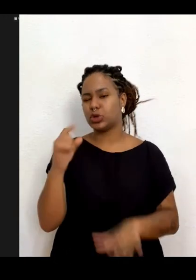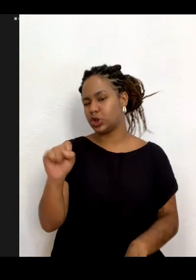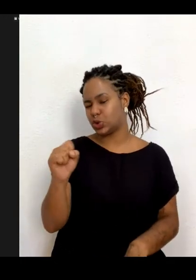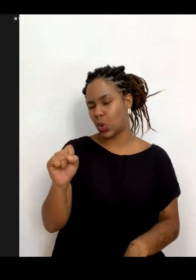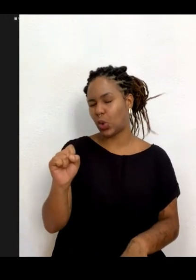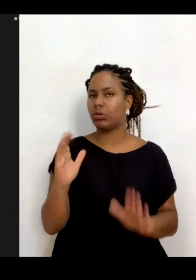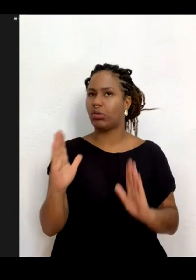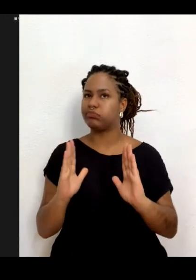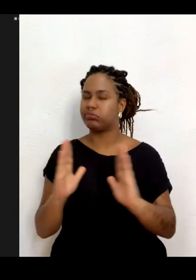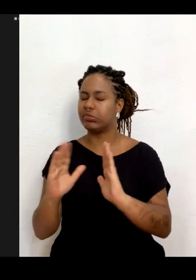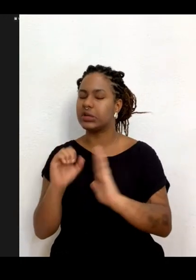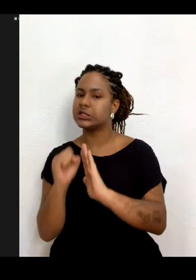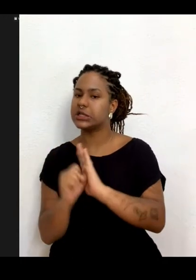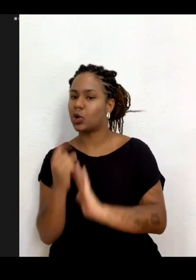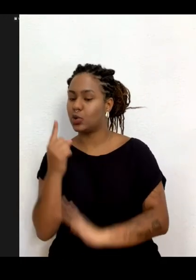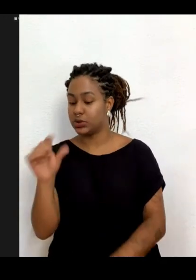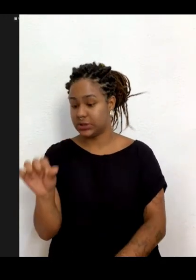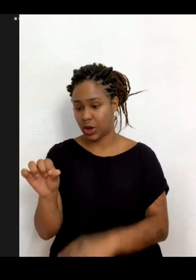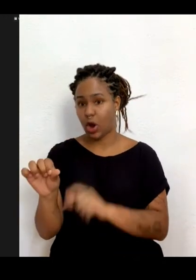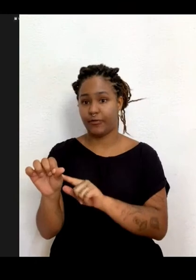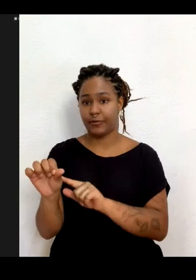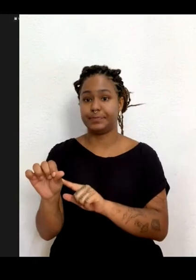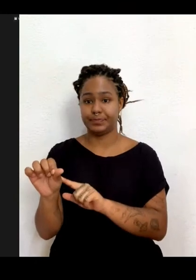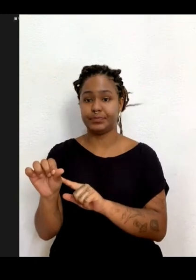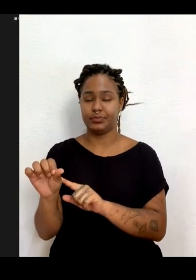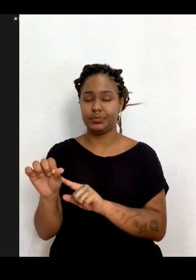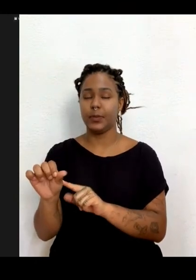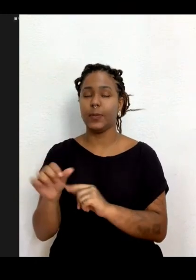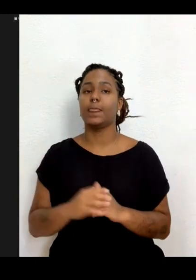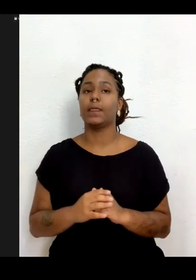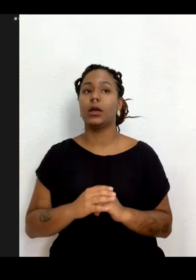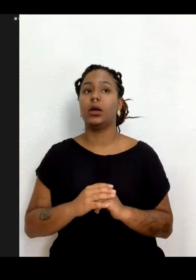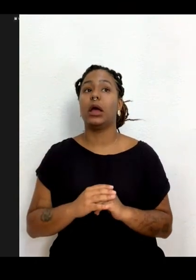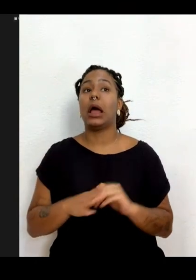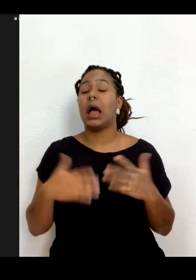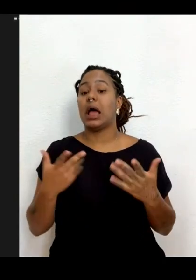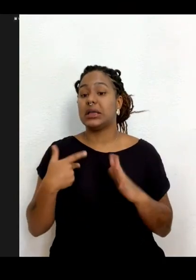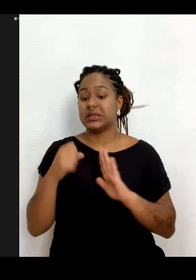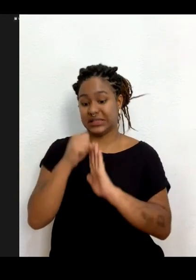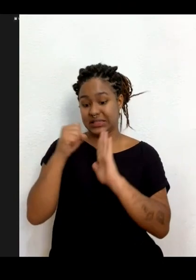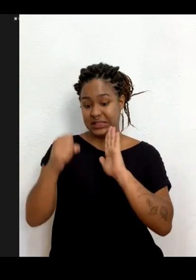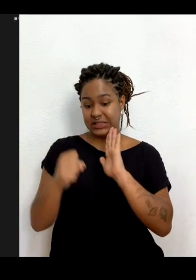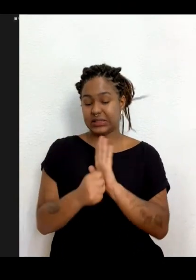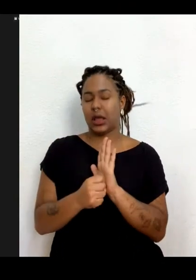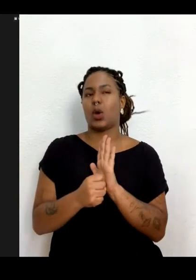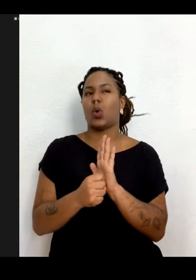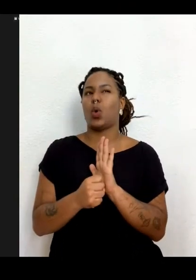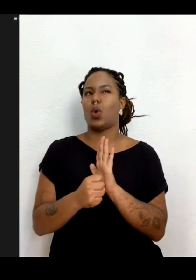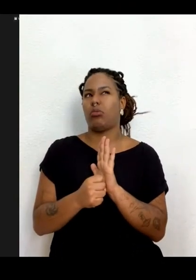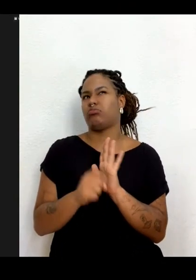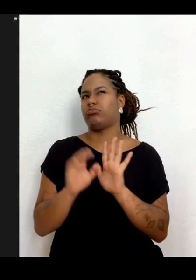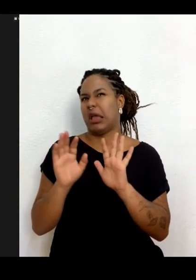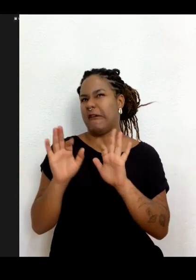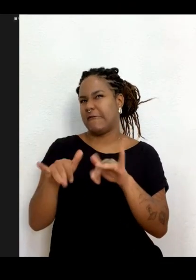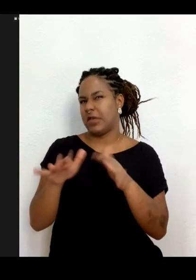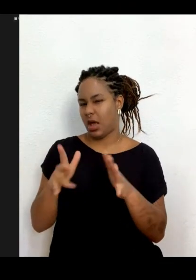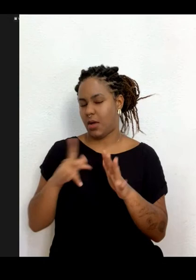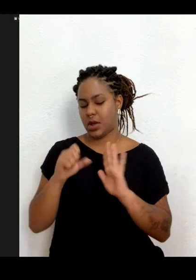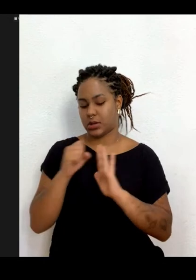I know that's a circle cannot acceptance